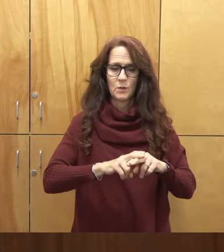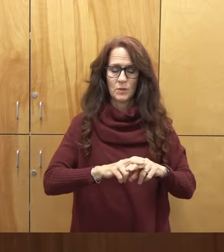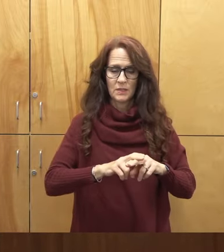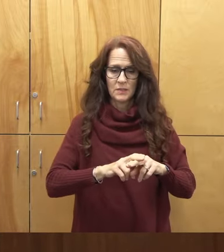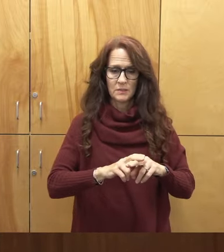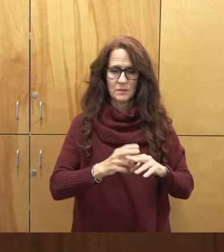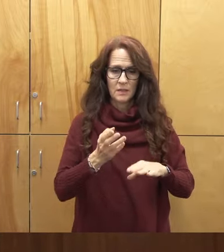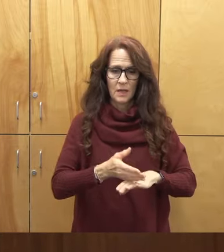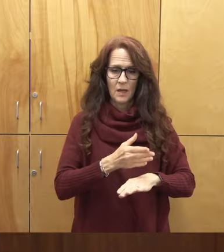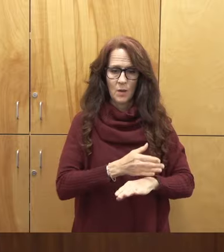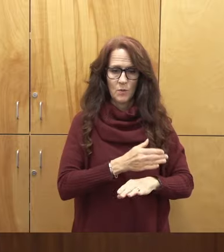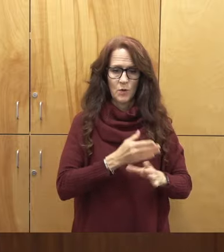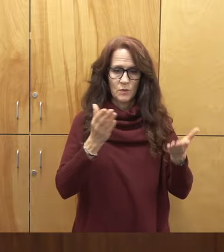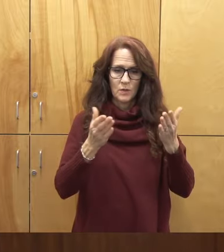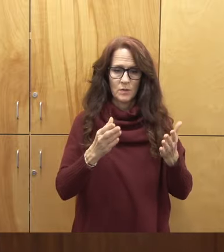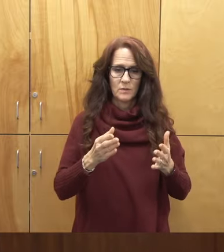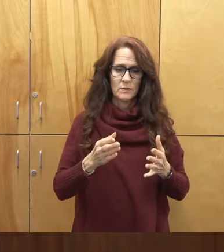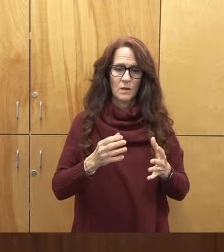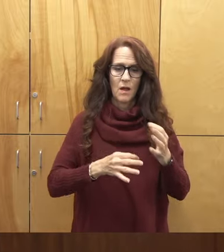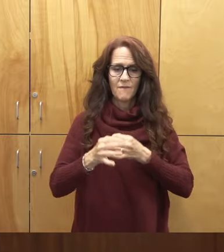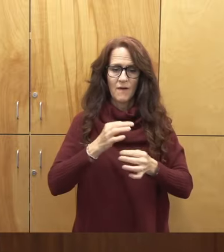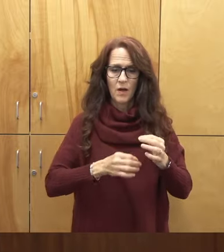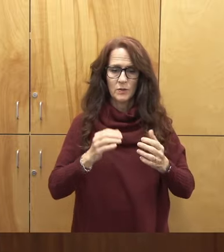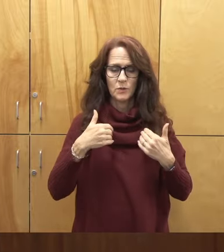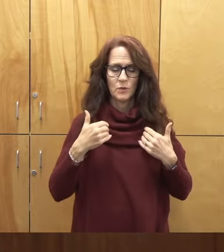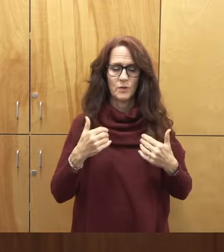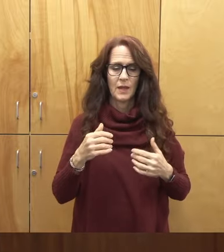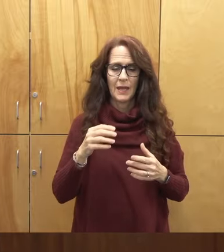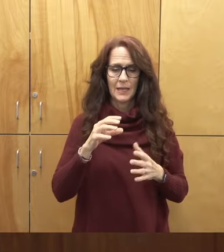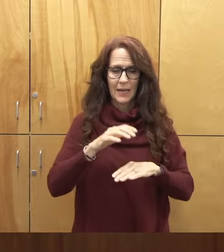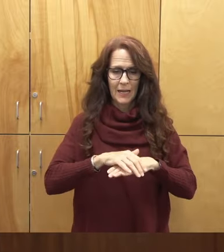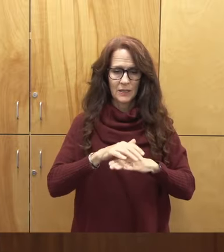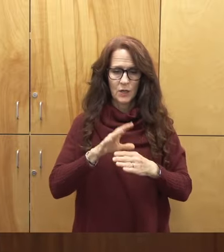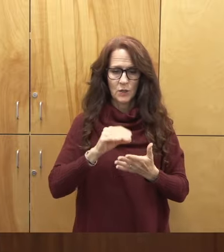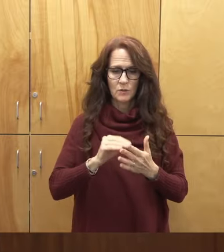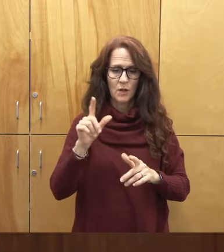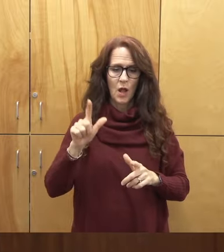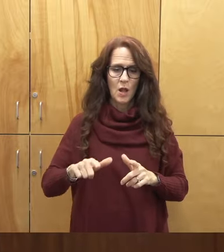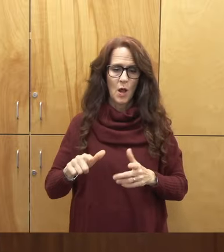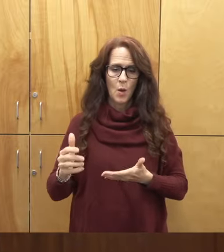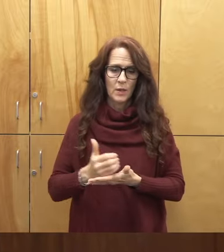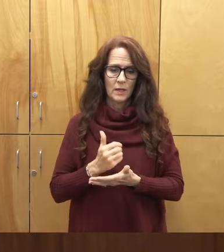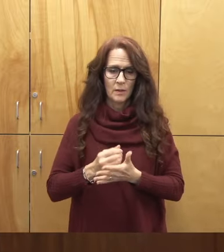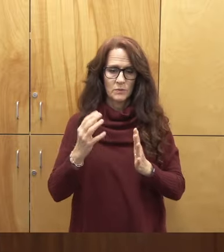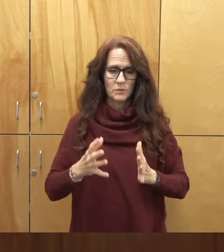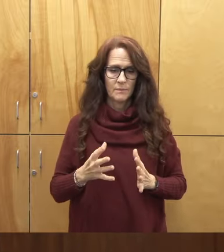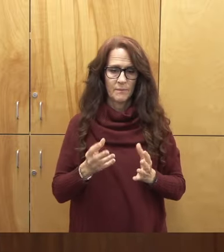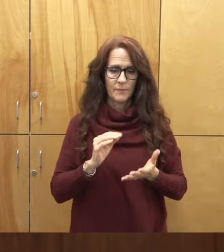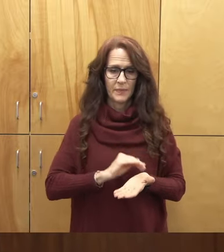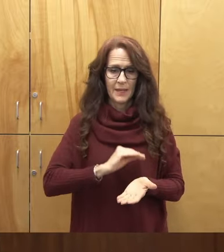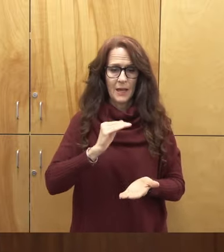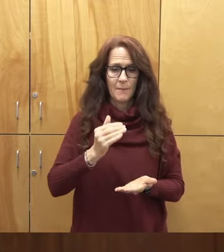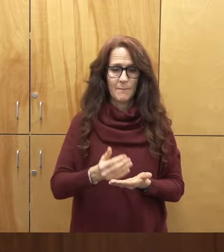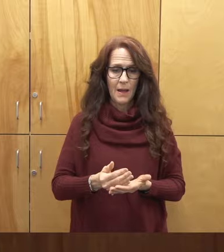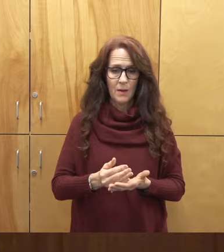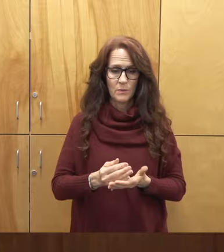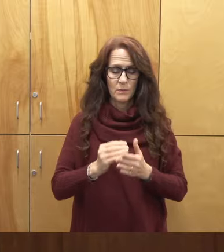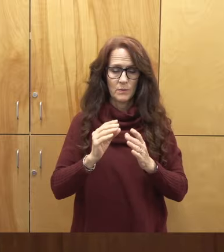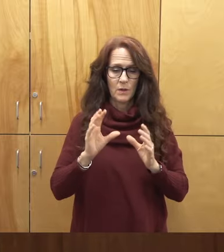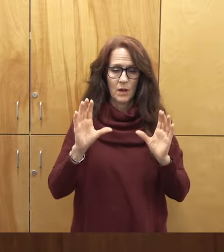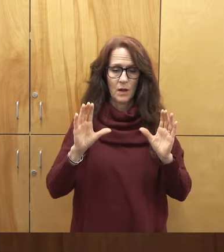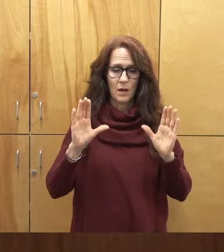services for foster youth, English learners, and low-income students. So it's noted that the amount of the district's concentration